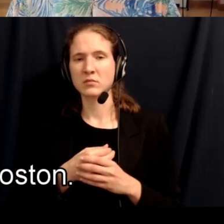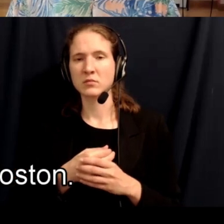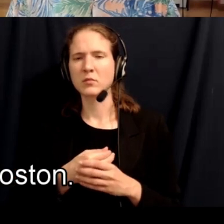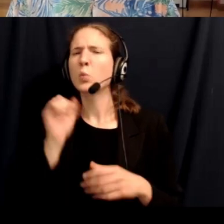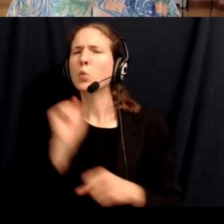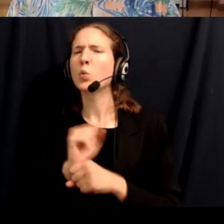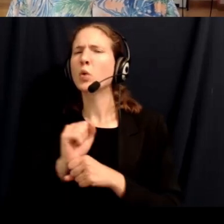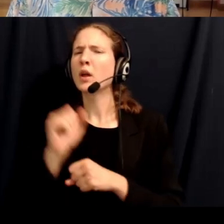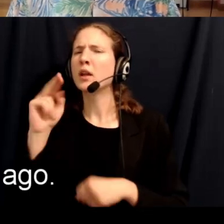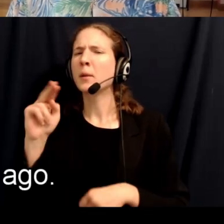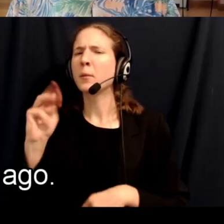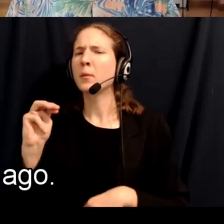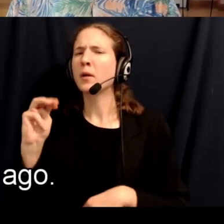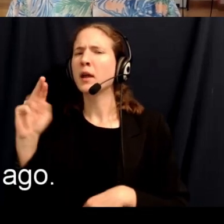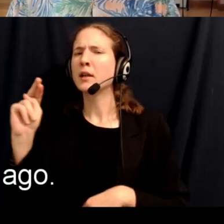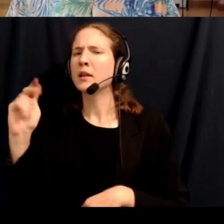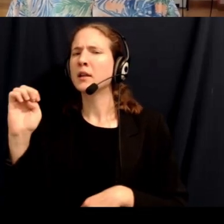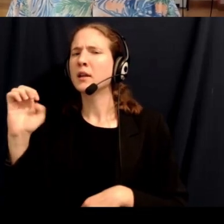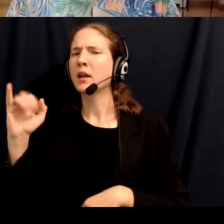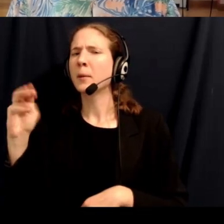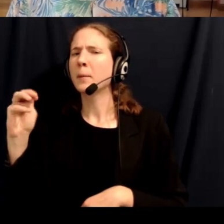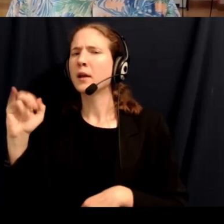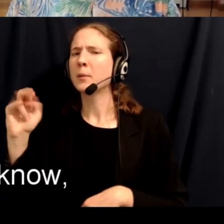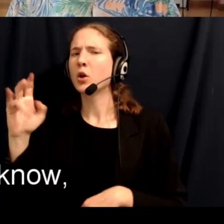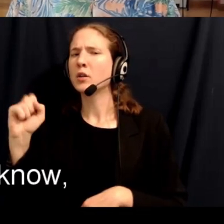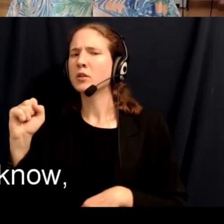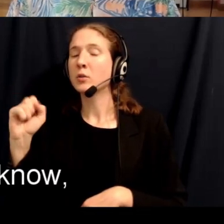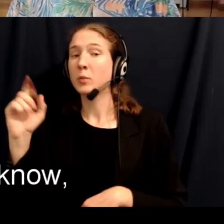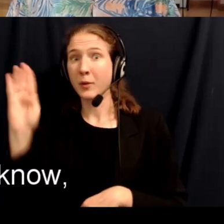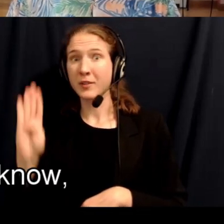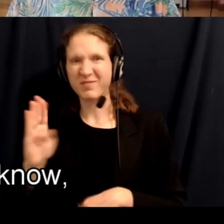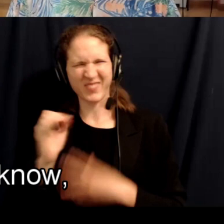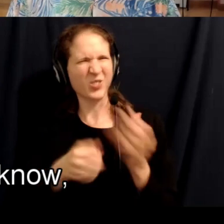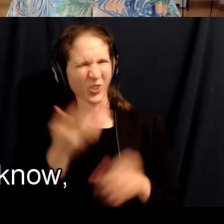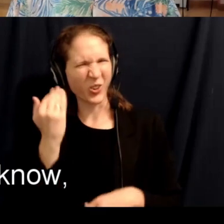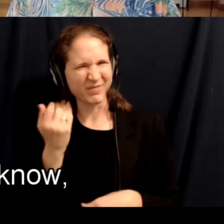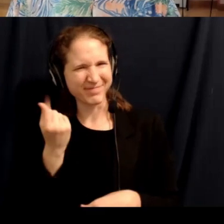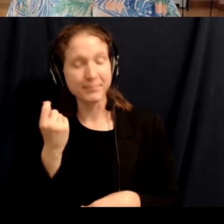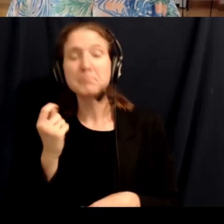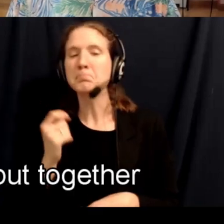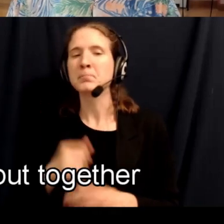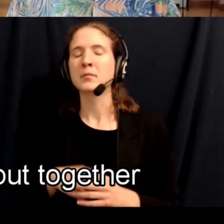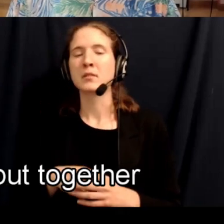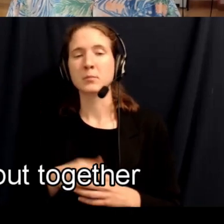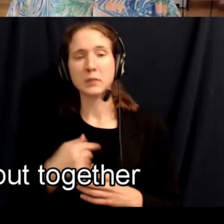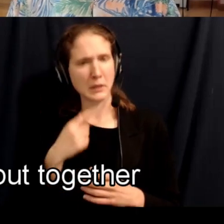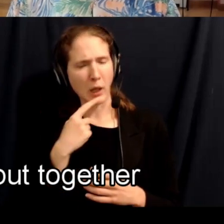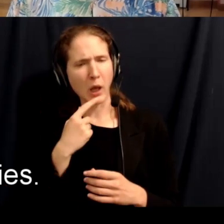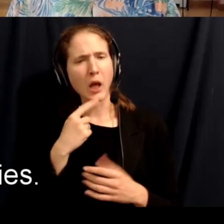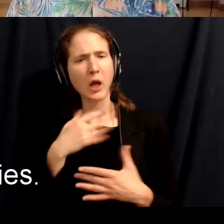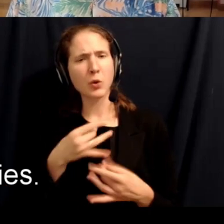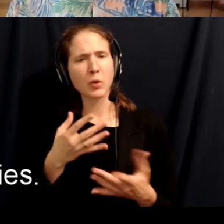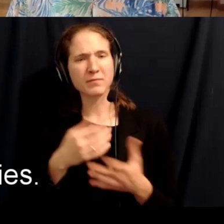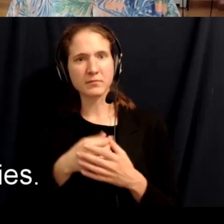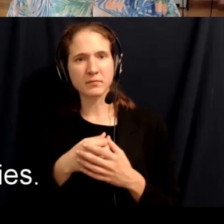Marcus in Boston. Okay, this is years ago. Yes. And I just said, it would be interesting to put together